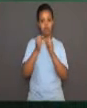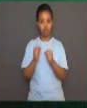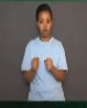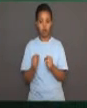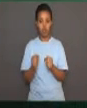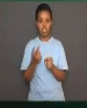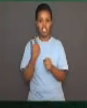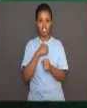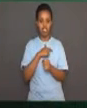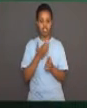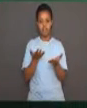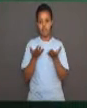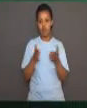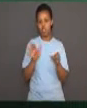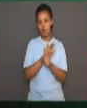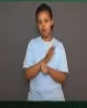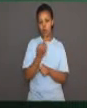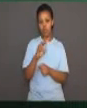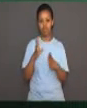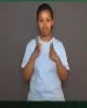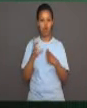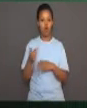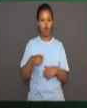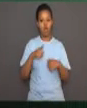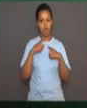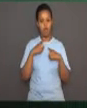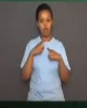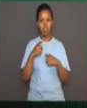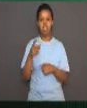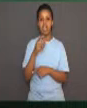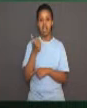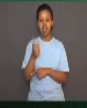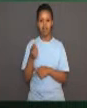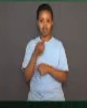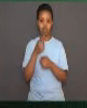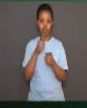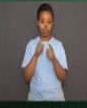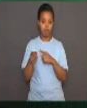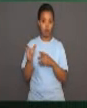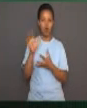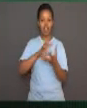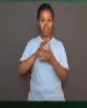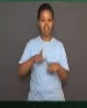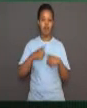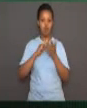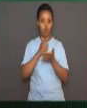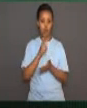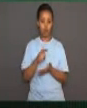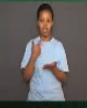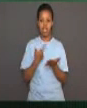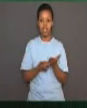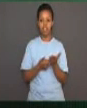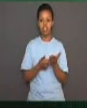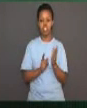environment to suit our needs, and we are able to mix. Because of these